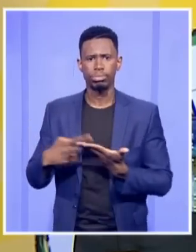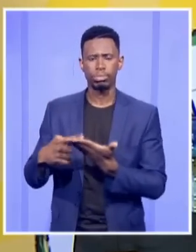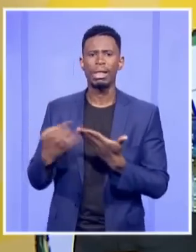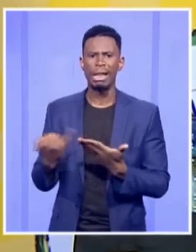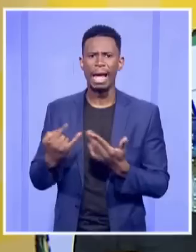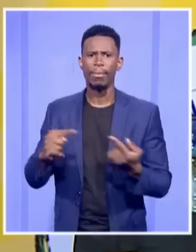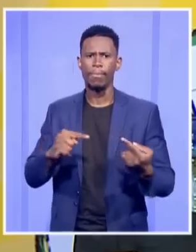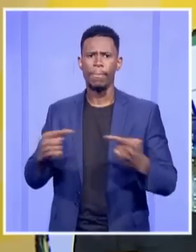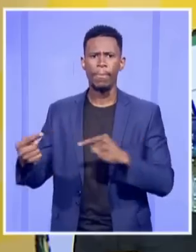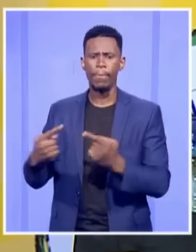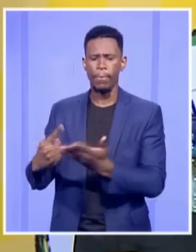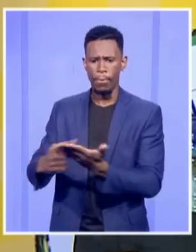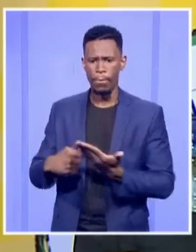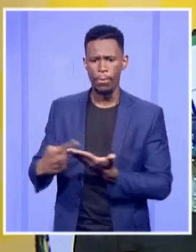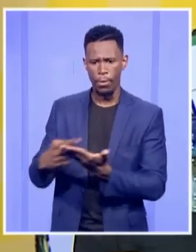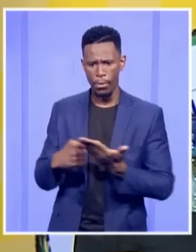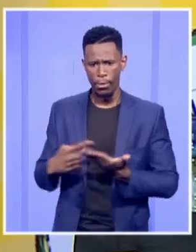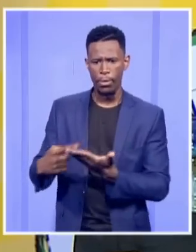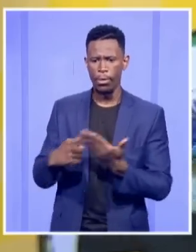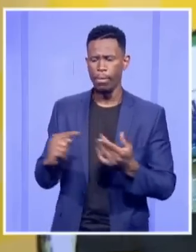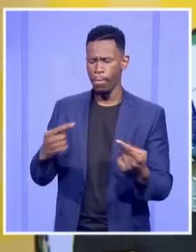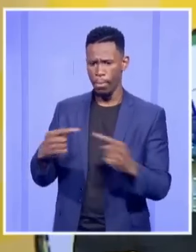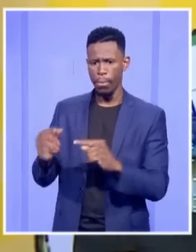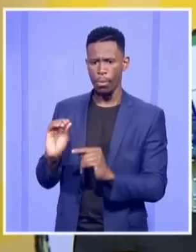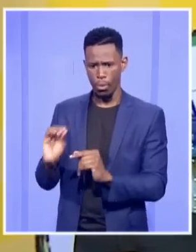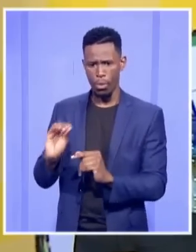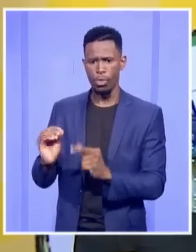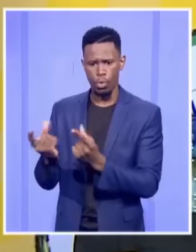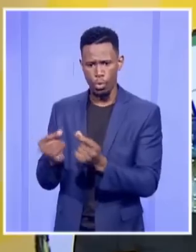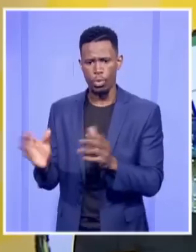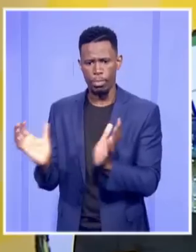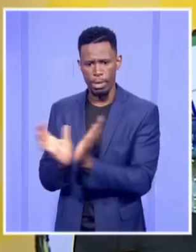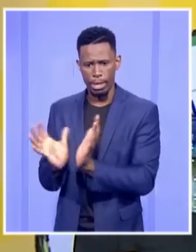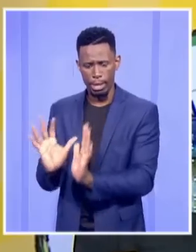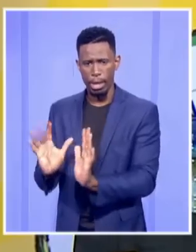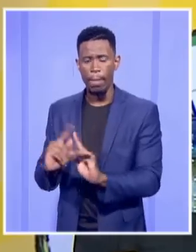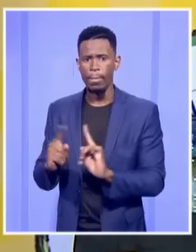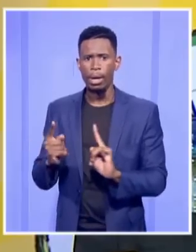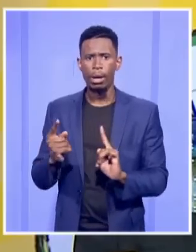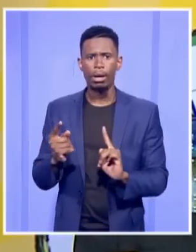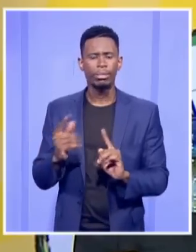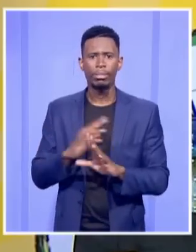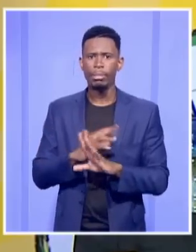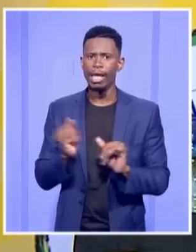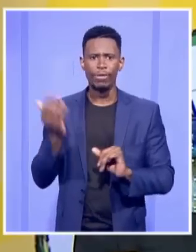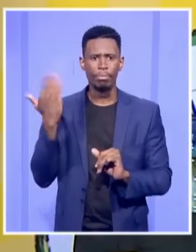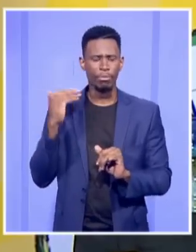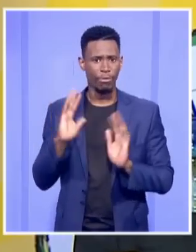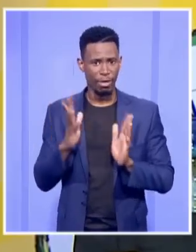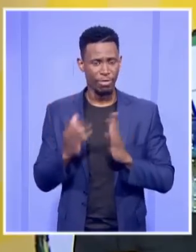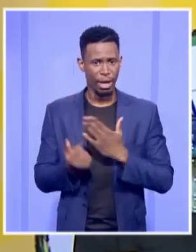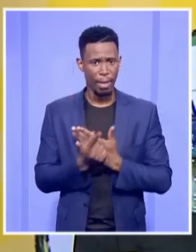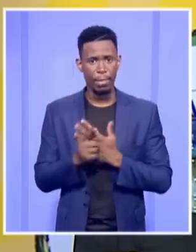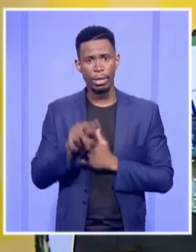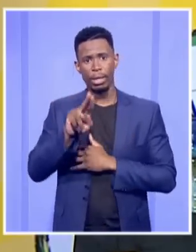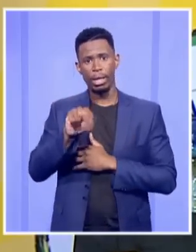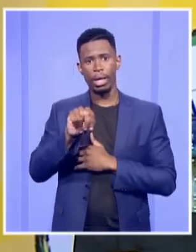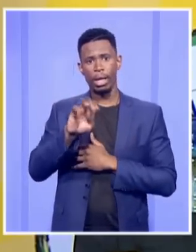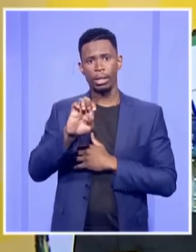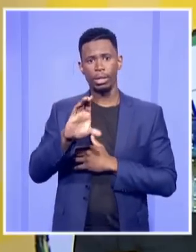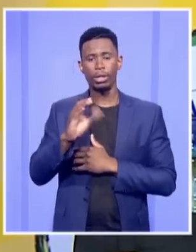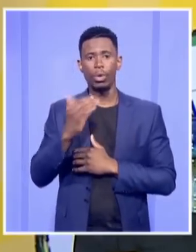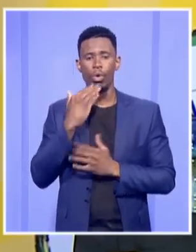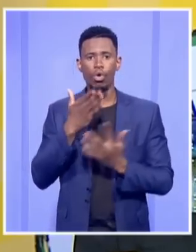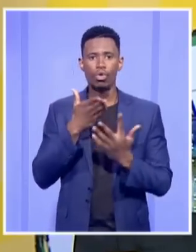That there's never been a time when the ANC National Executive Committee, through its spokesperson or through its Secretary